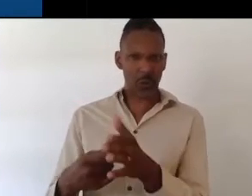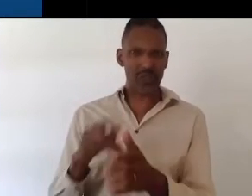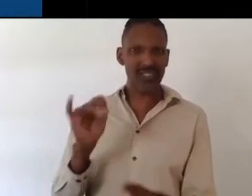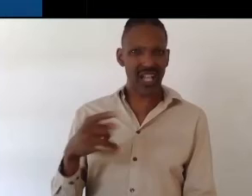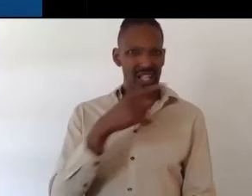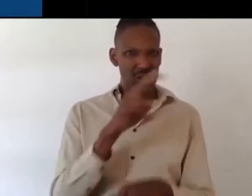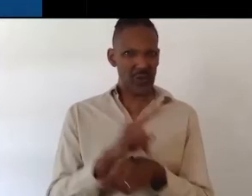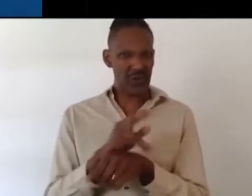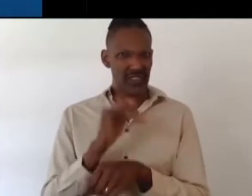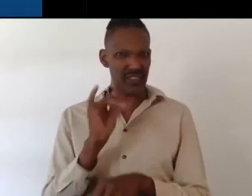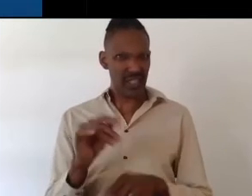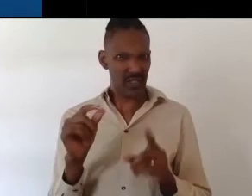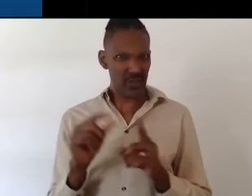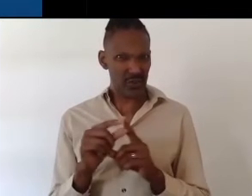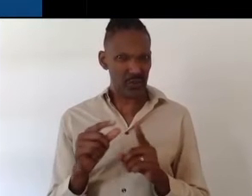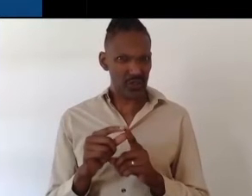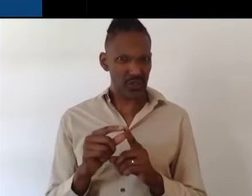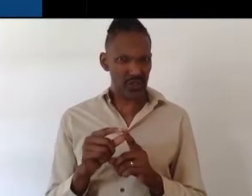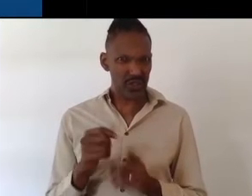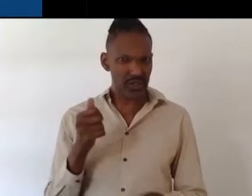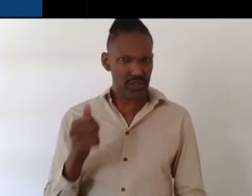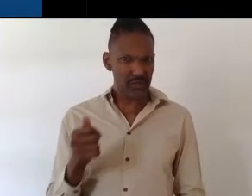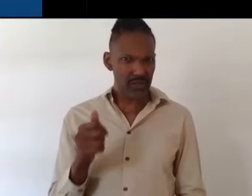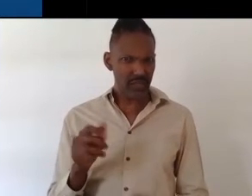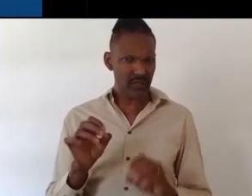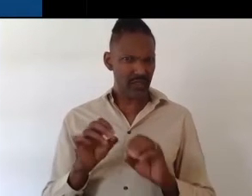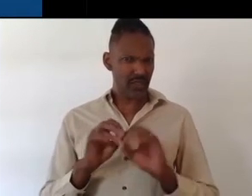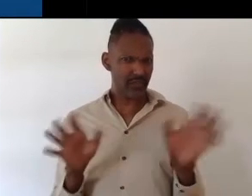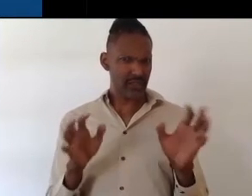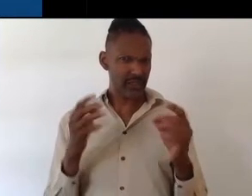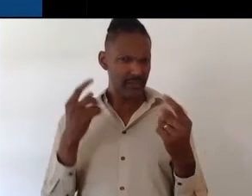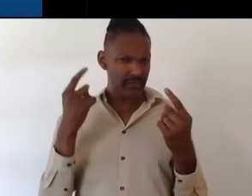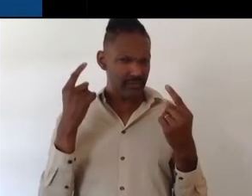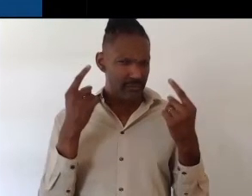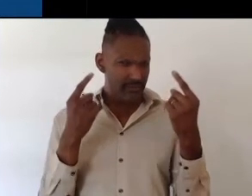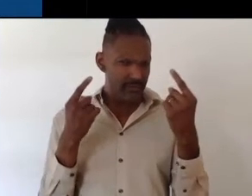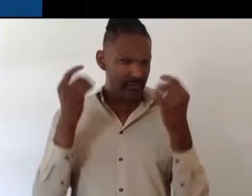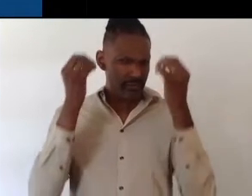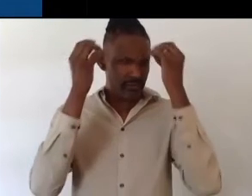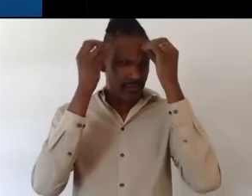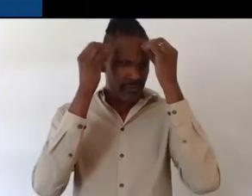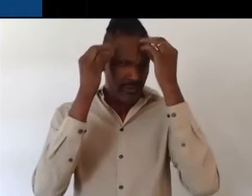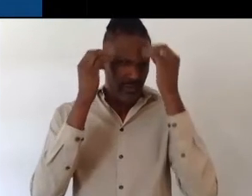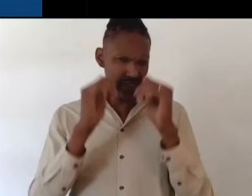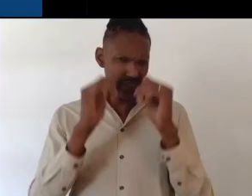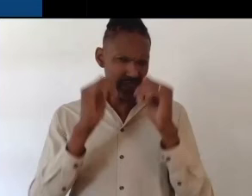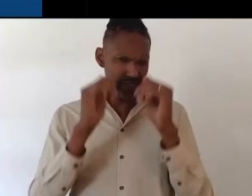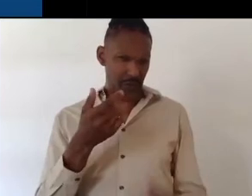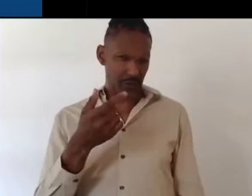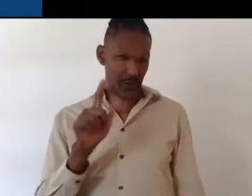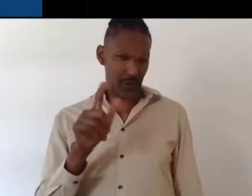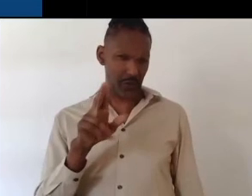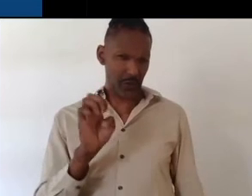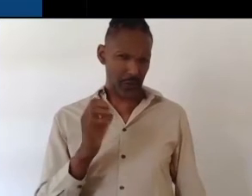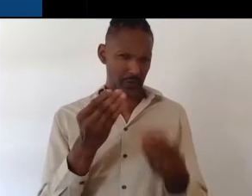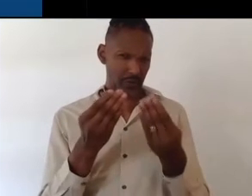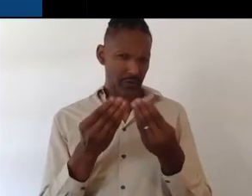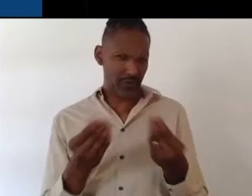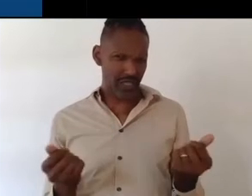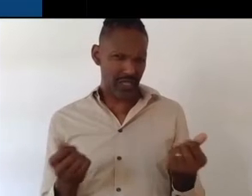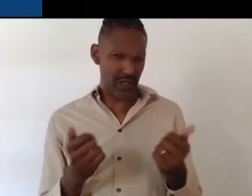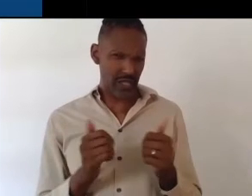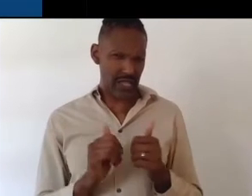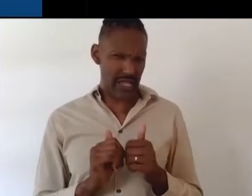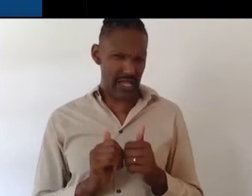what is making that glue melt. And it's such a wonderful example of the power of STEM in early